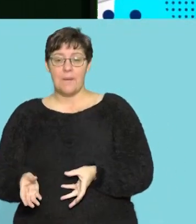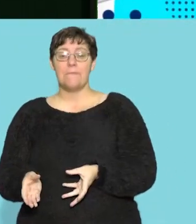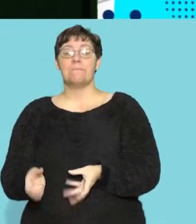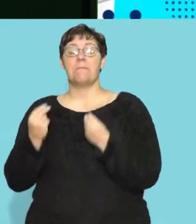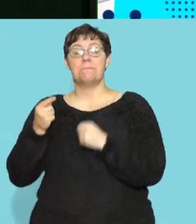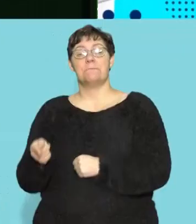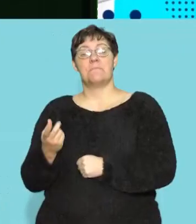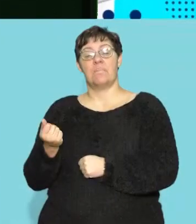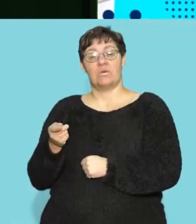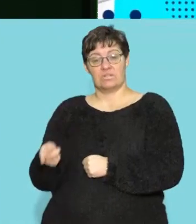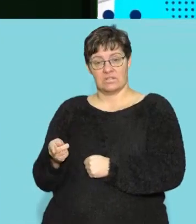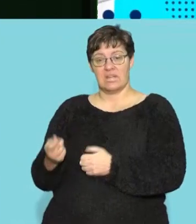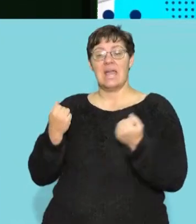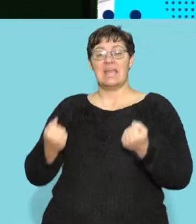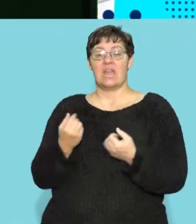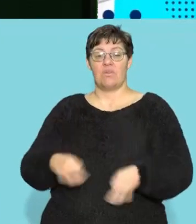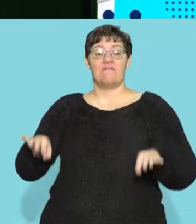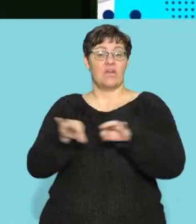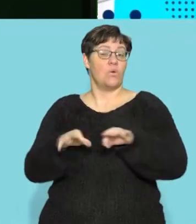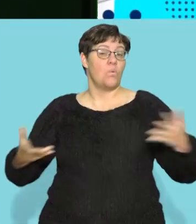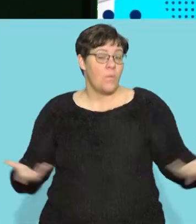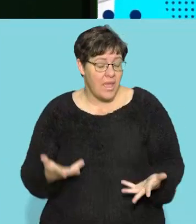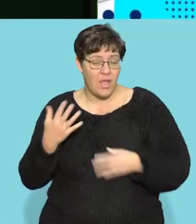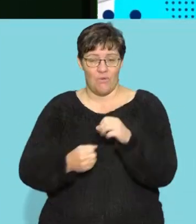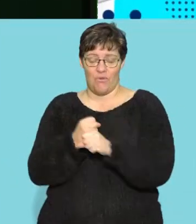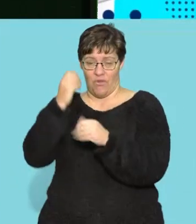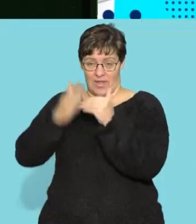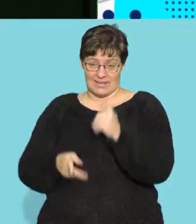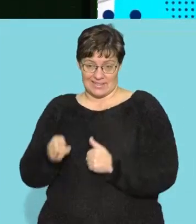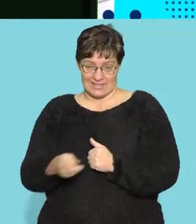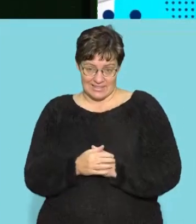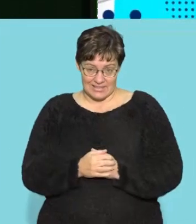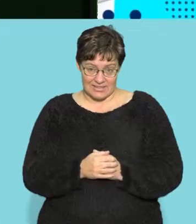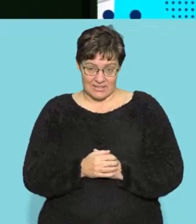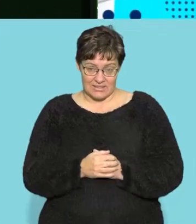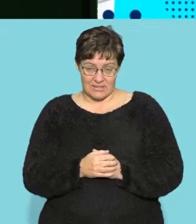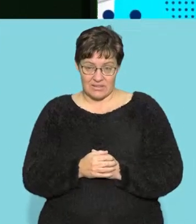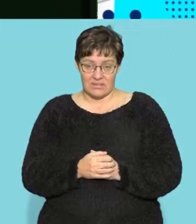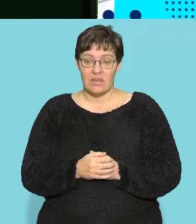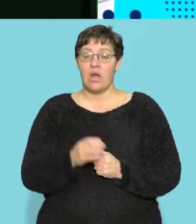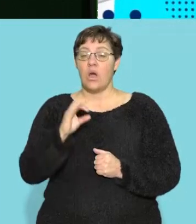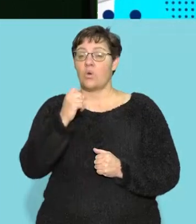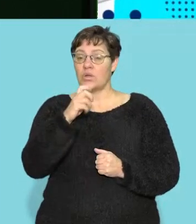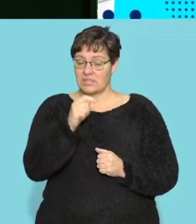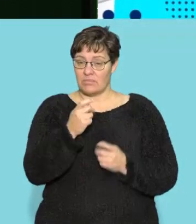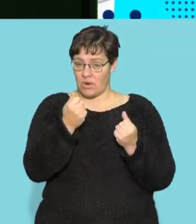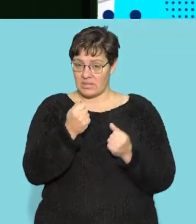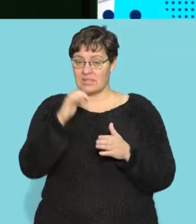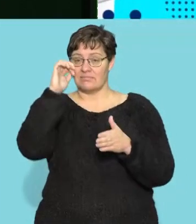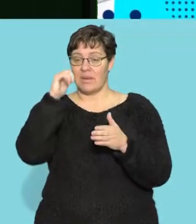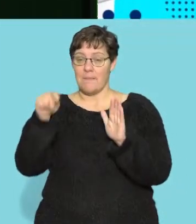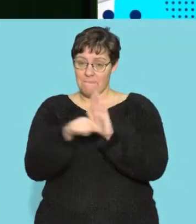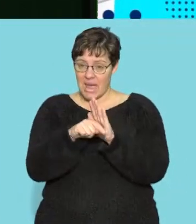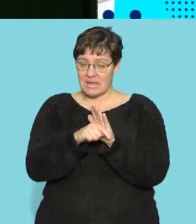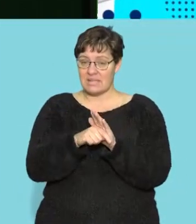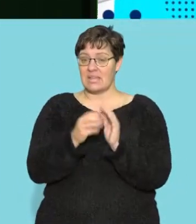you that figure which is your carrying value at the end of the year. So end of the year, cost price minus